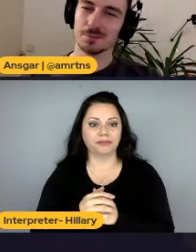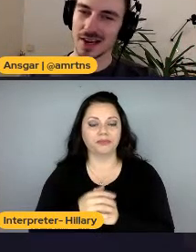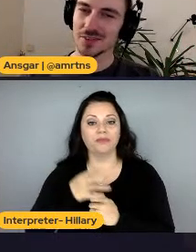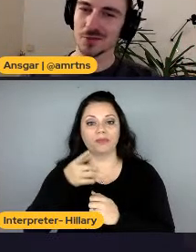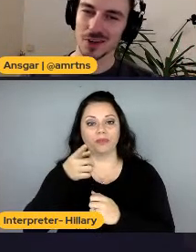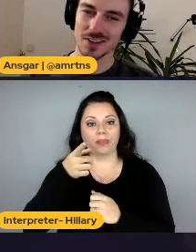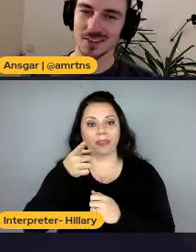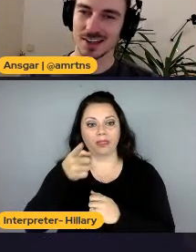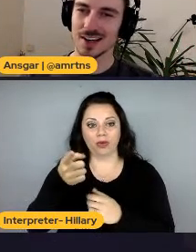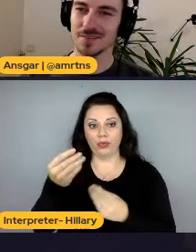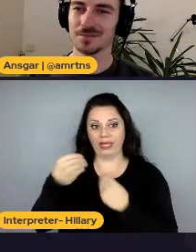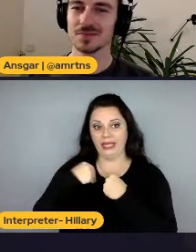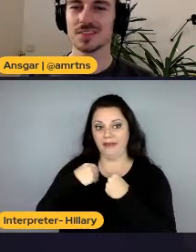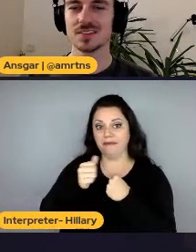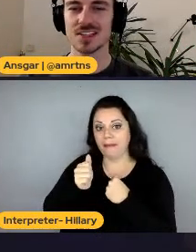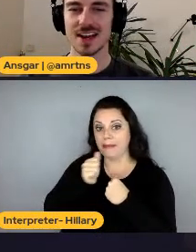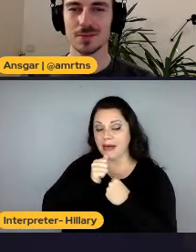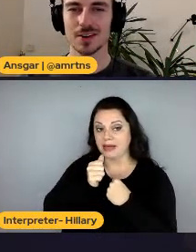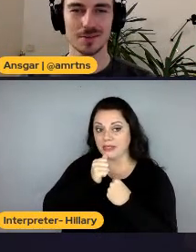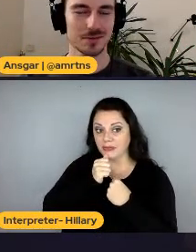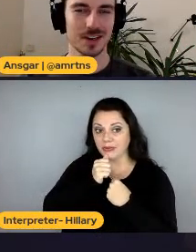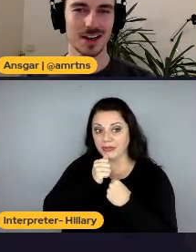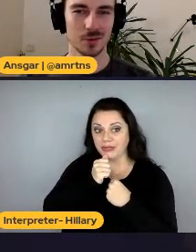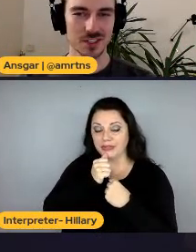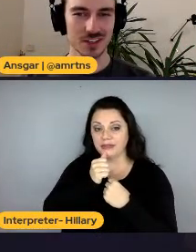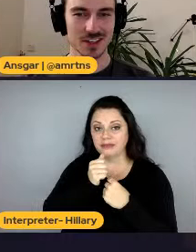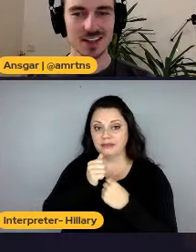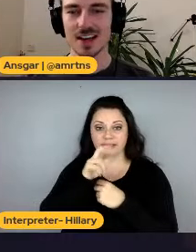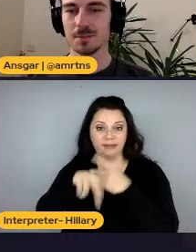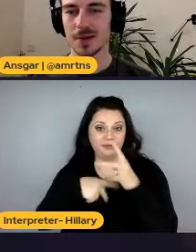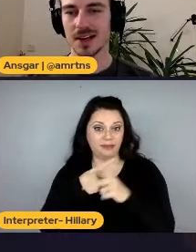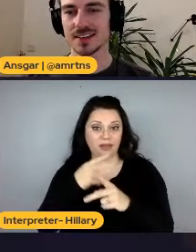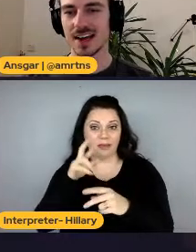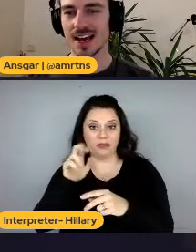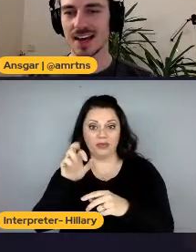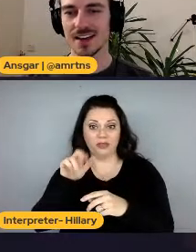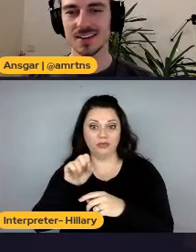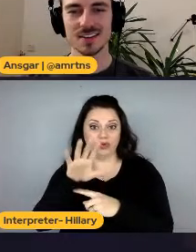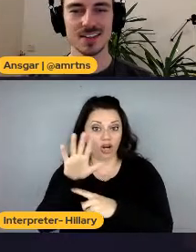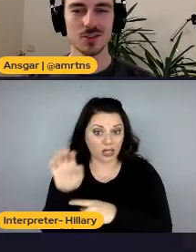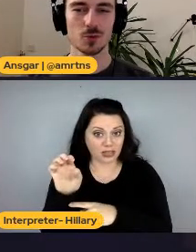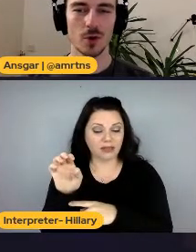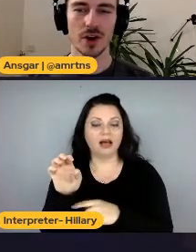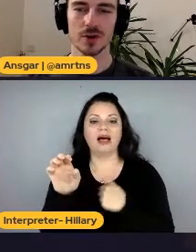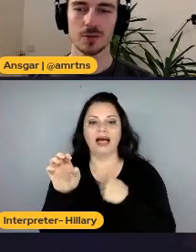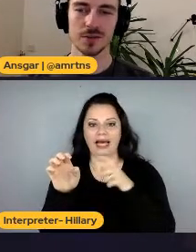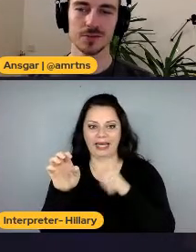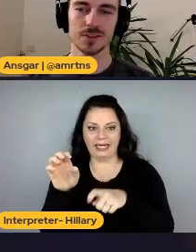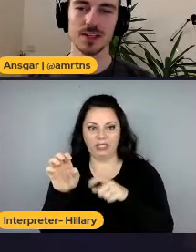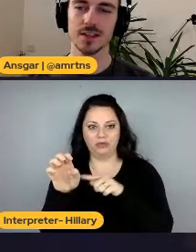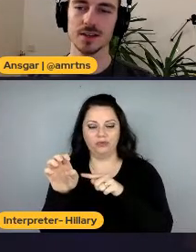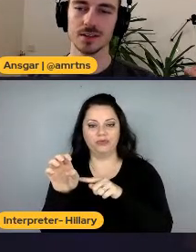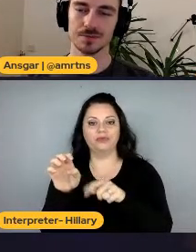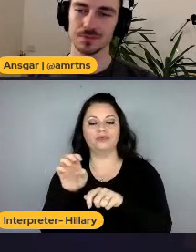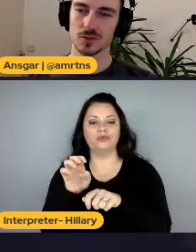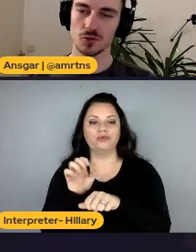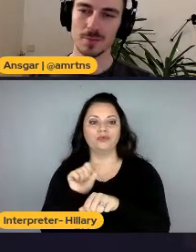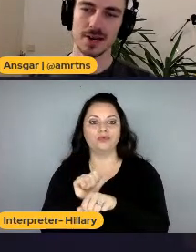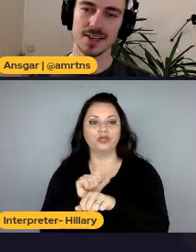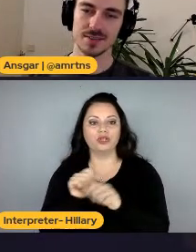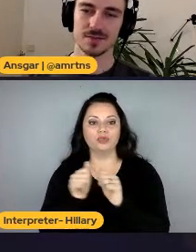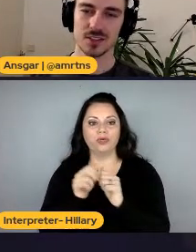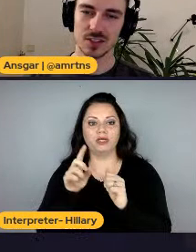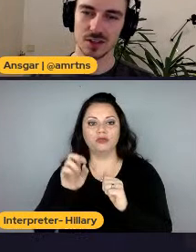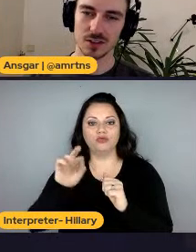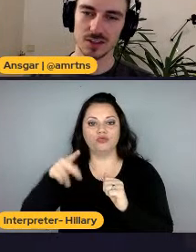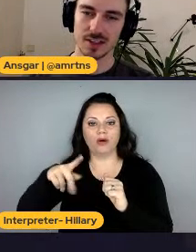pass me a password type of resource, but I need to work with a